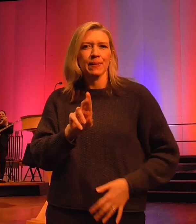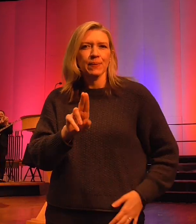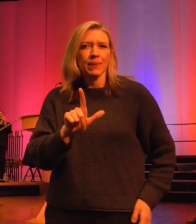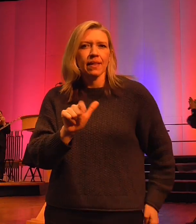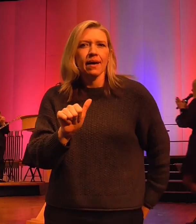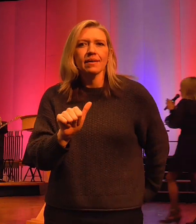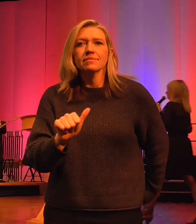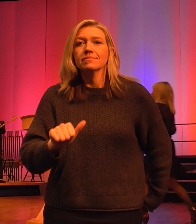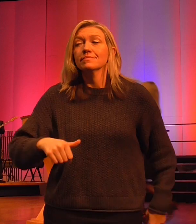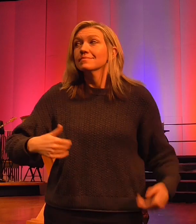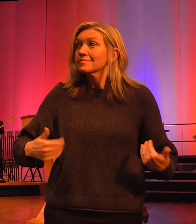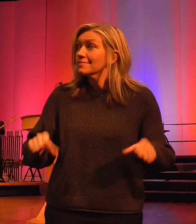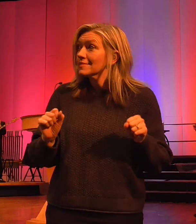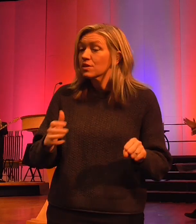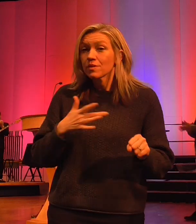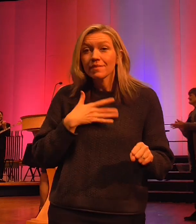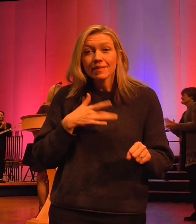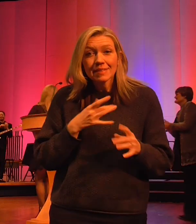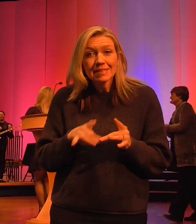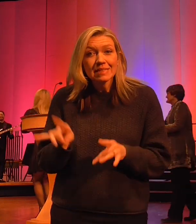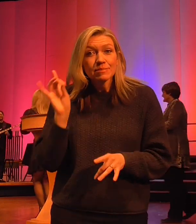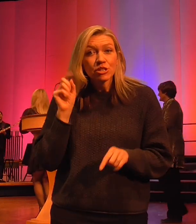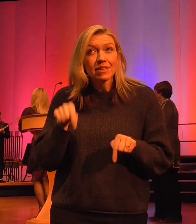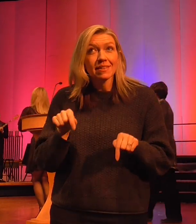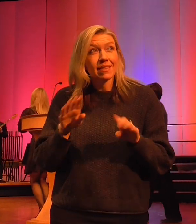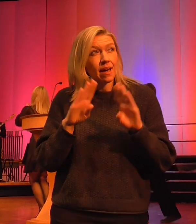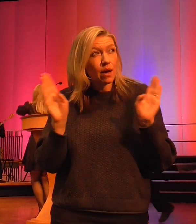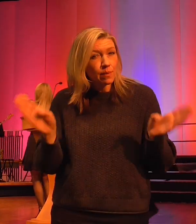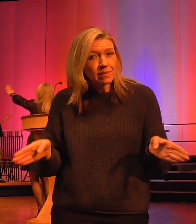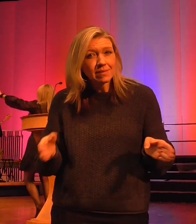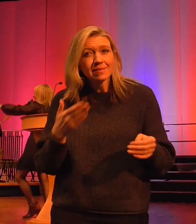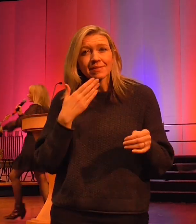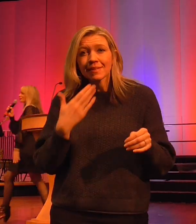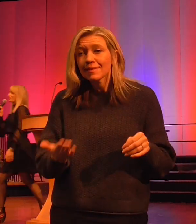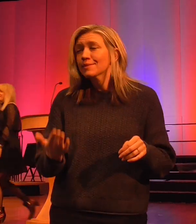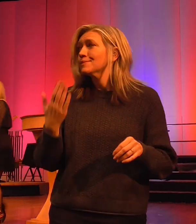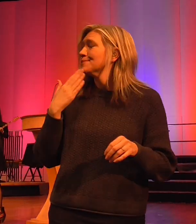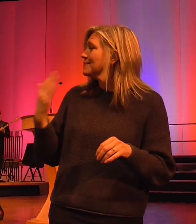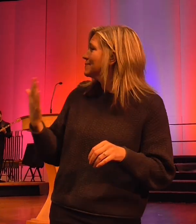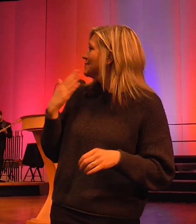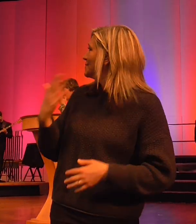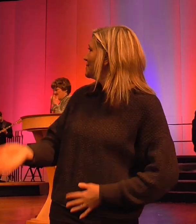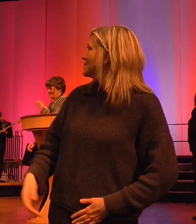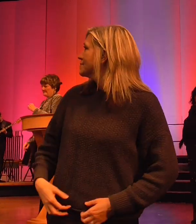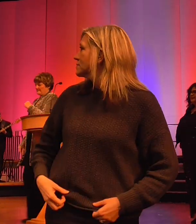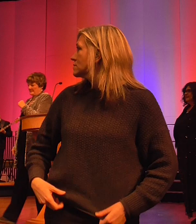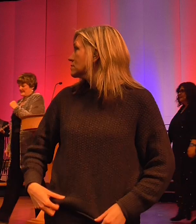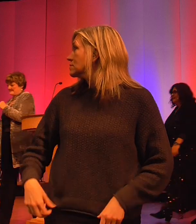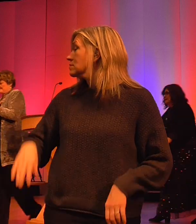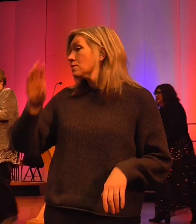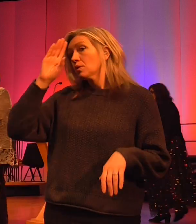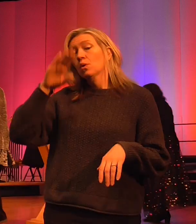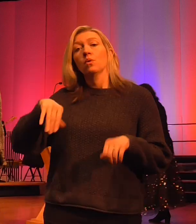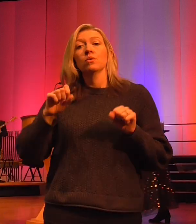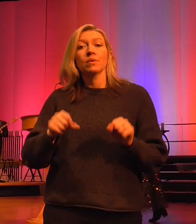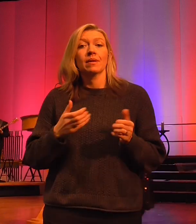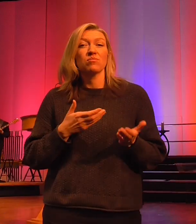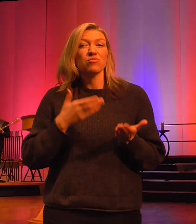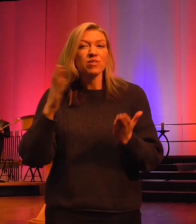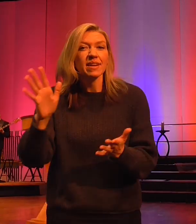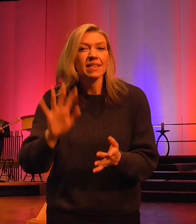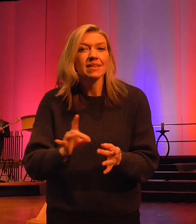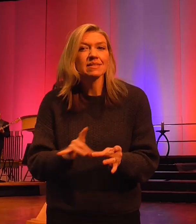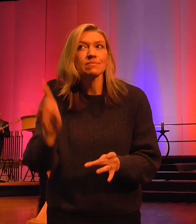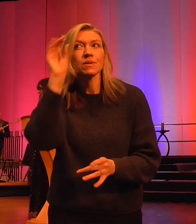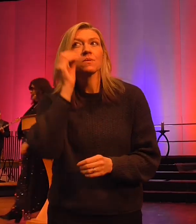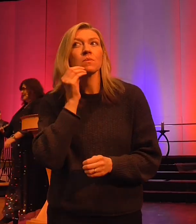Oh my gosh, can you feel the spirit in the house? Thank you, thank you, thank you. Thank you. And you know what? You can take some of that spirit home with